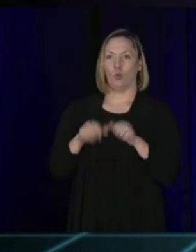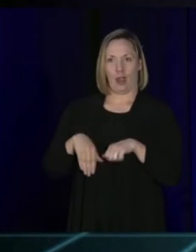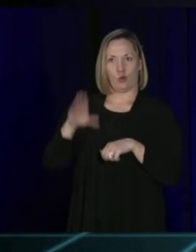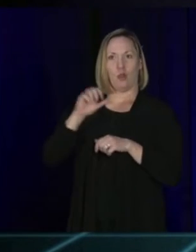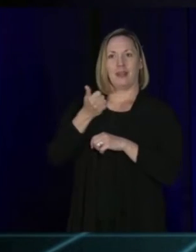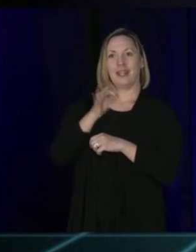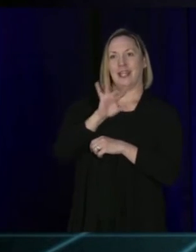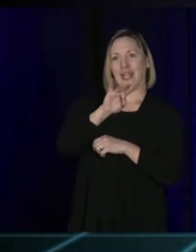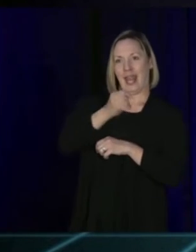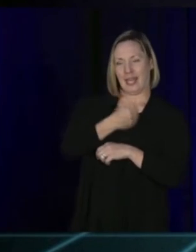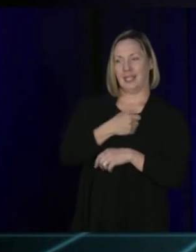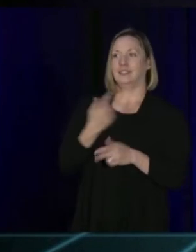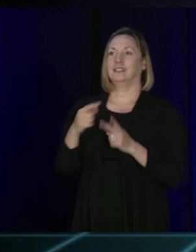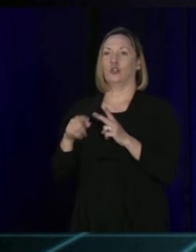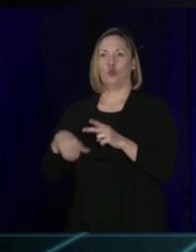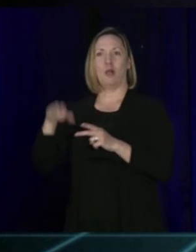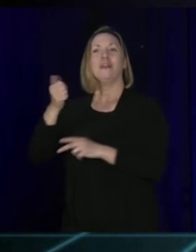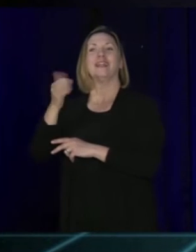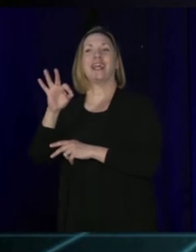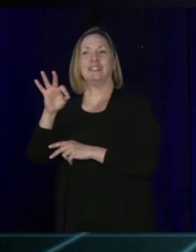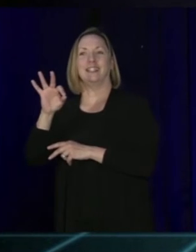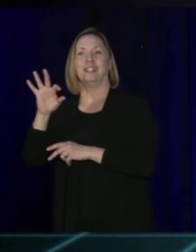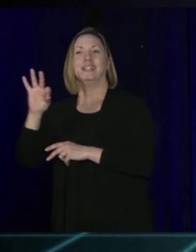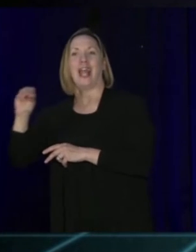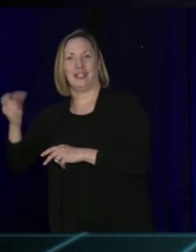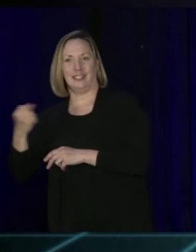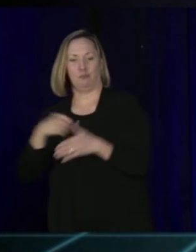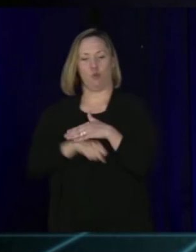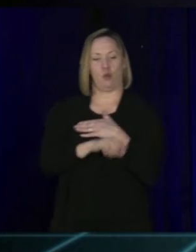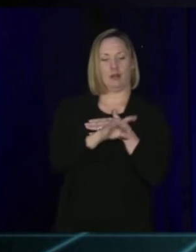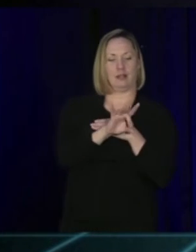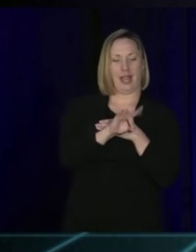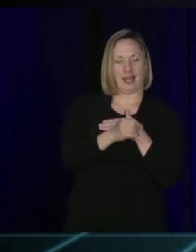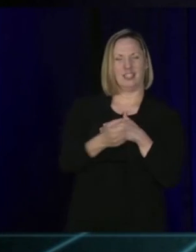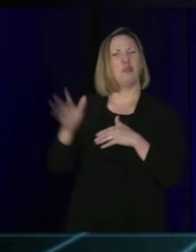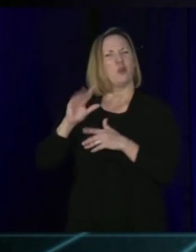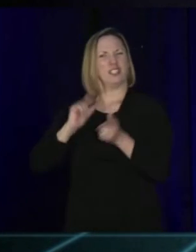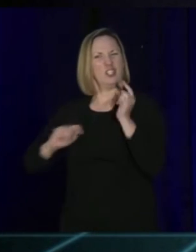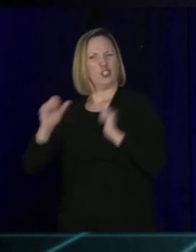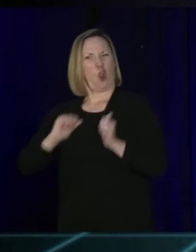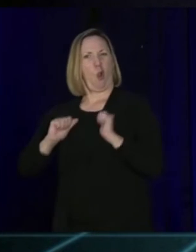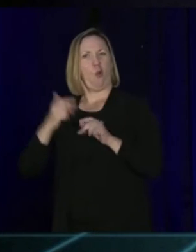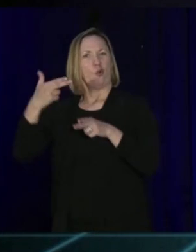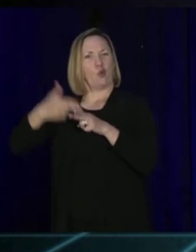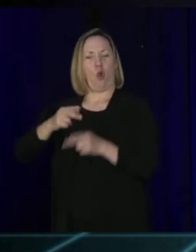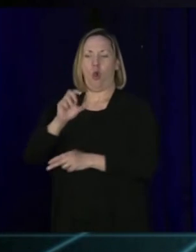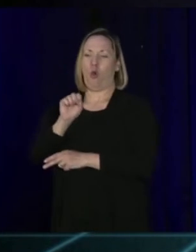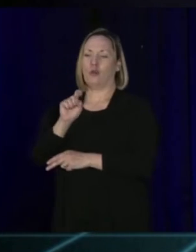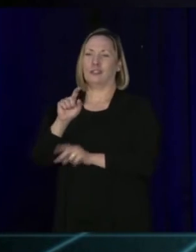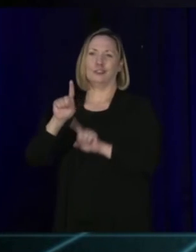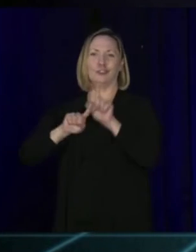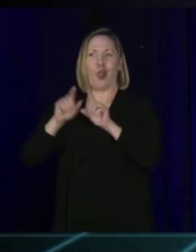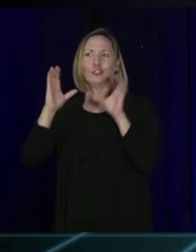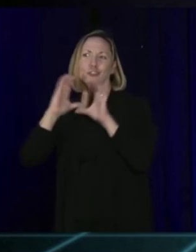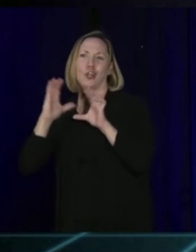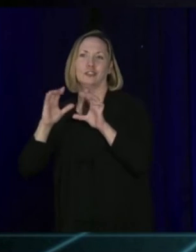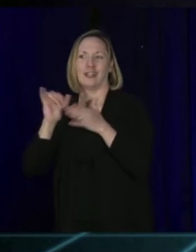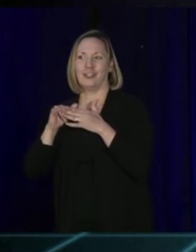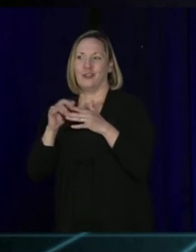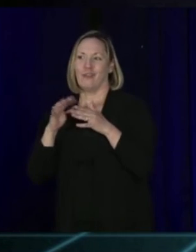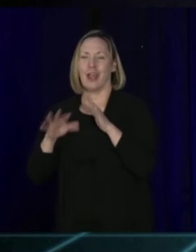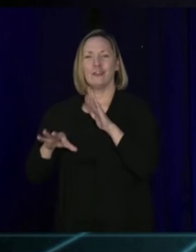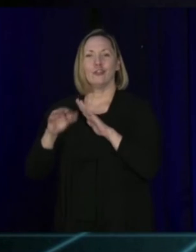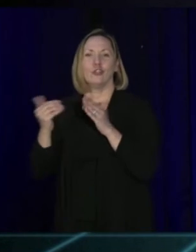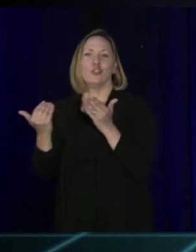90s, and there was this thing on TV called Star Search with Epic Man, and it was where you found the up and coming singers